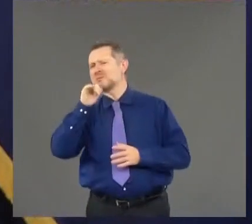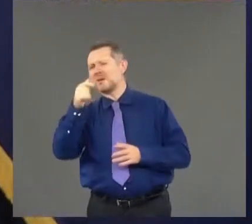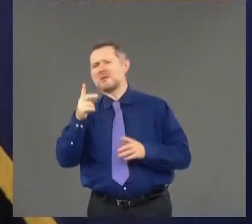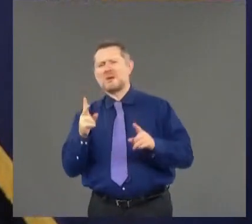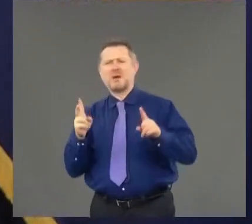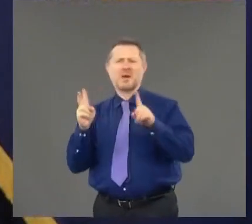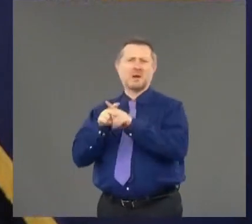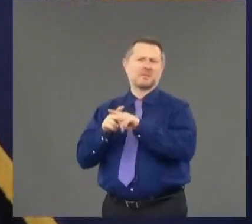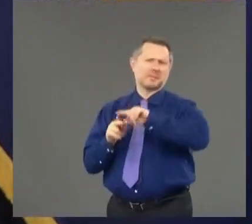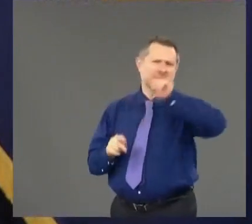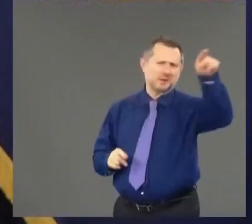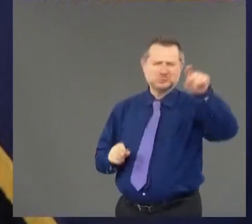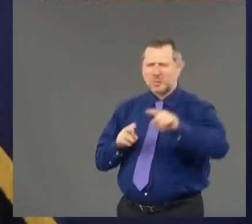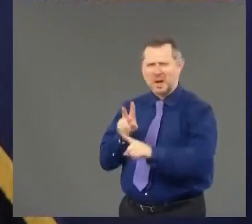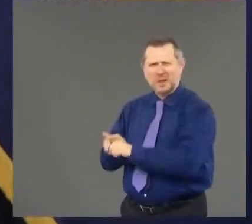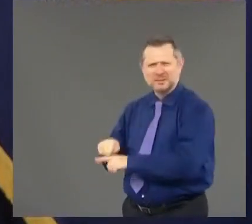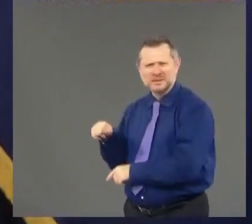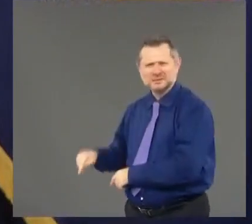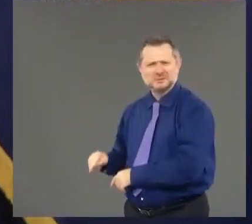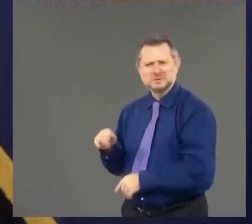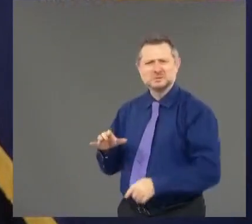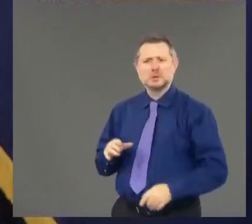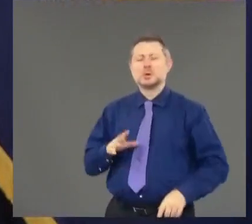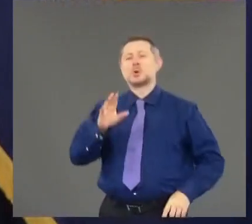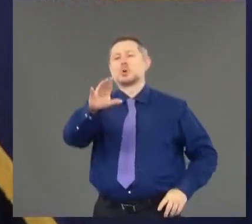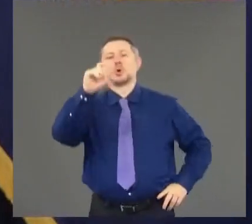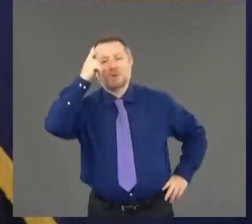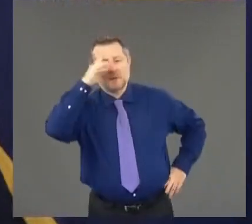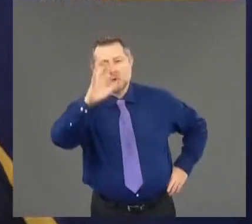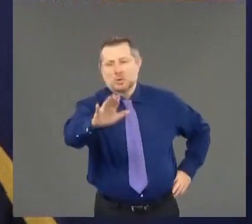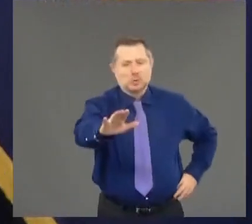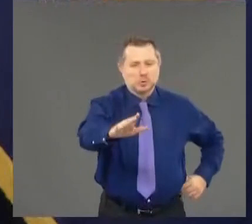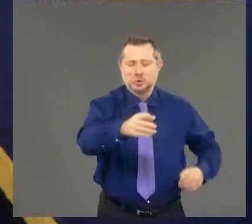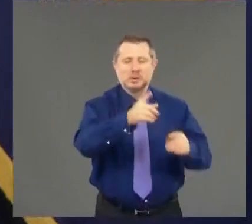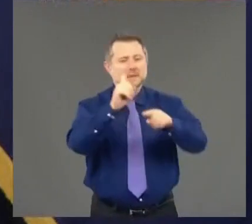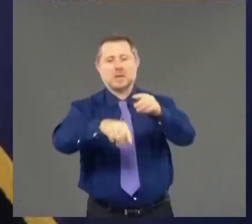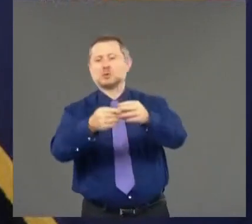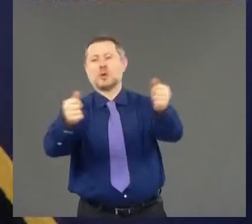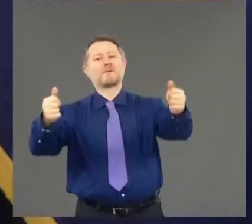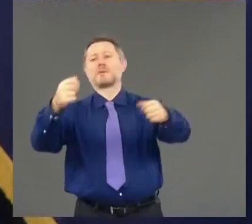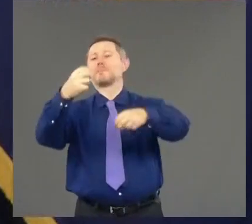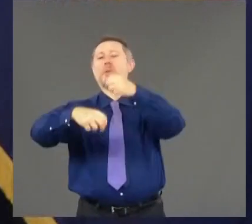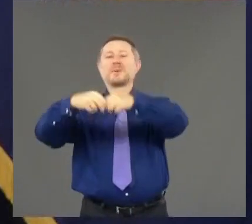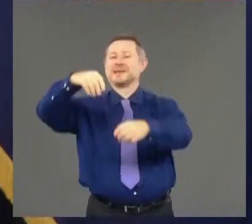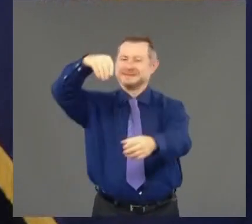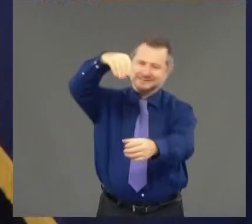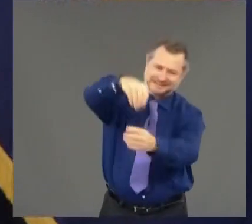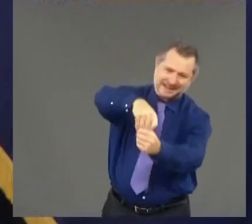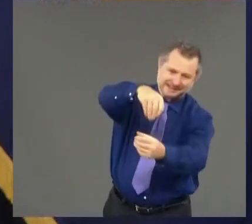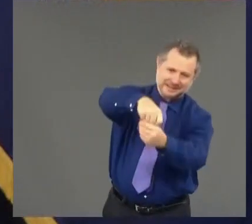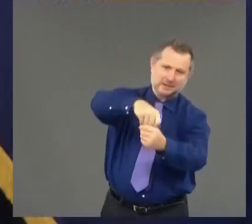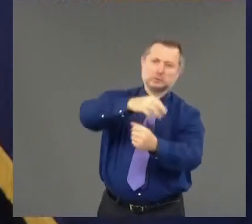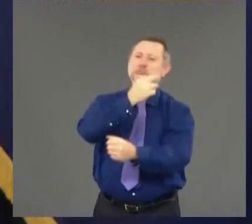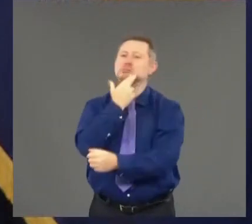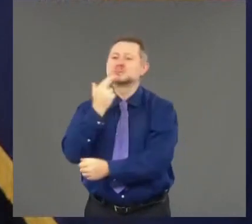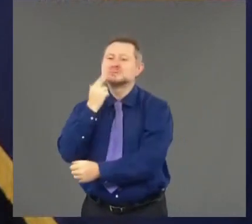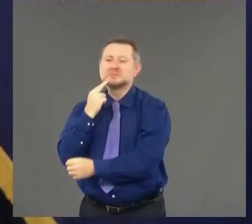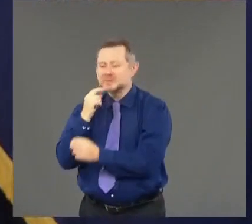solve that problem. You're not going to solve indoor dining. You're not going to solve,